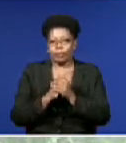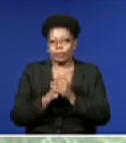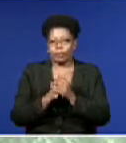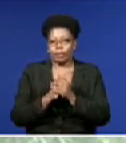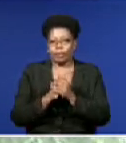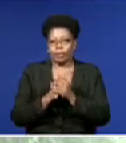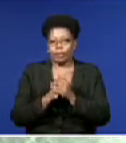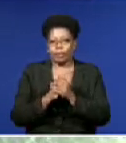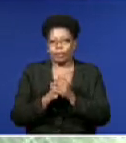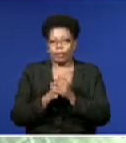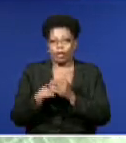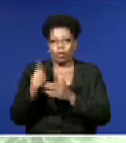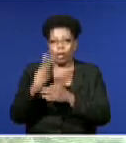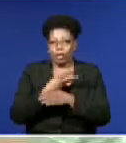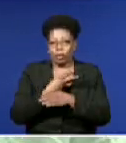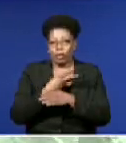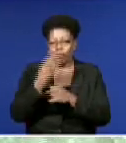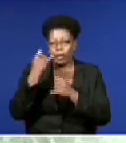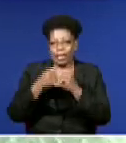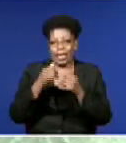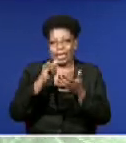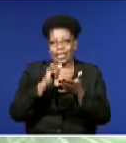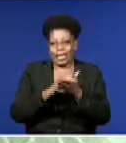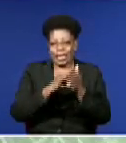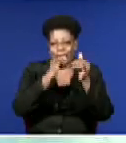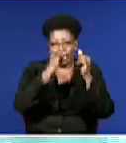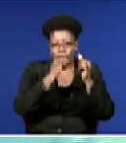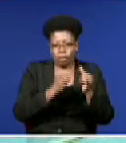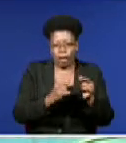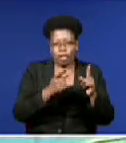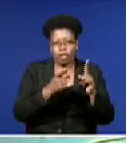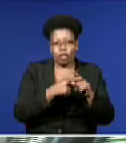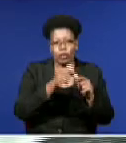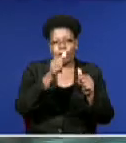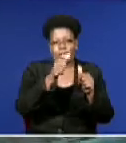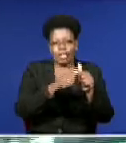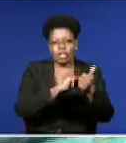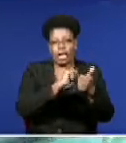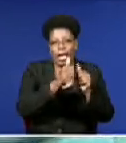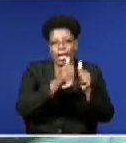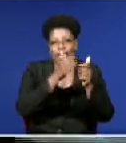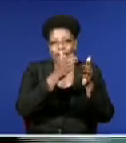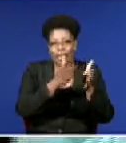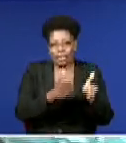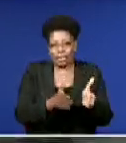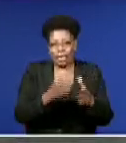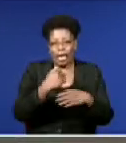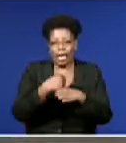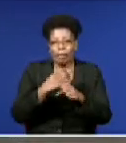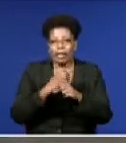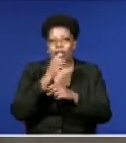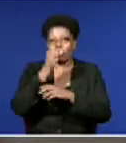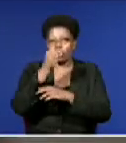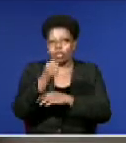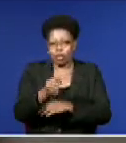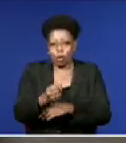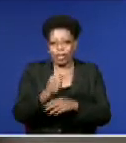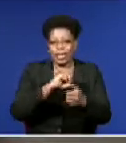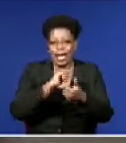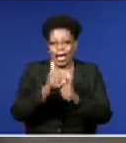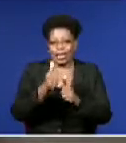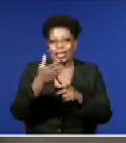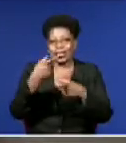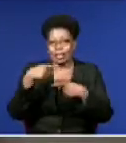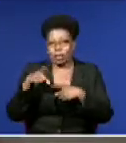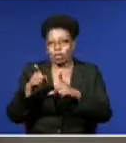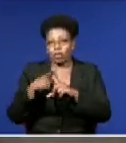we've kind of determined that, then we have to individualize it to the athletes. Then there is the making sure the athletes get to the